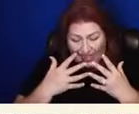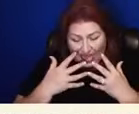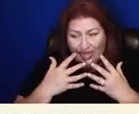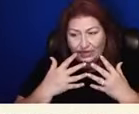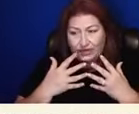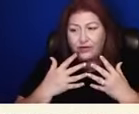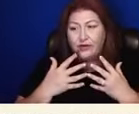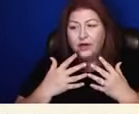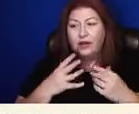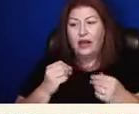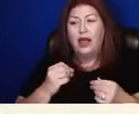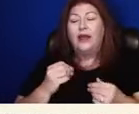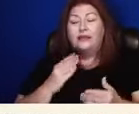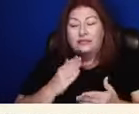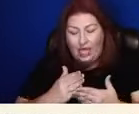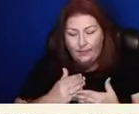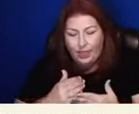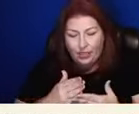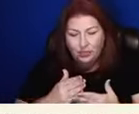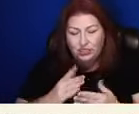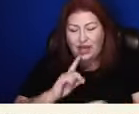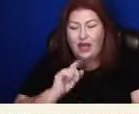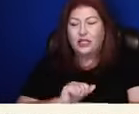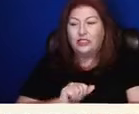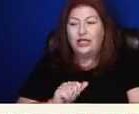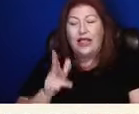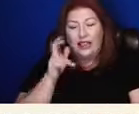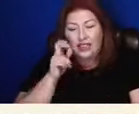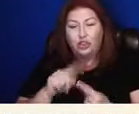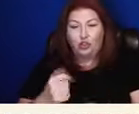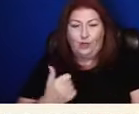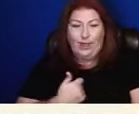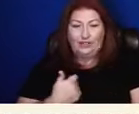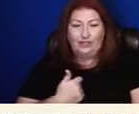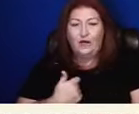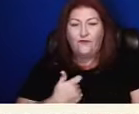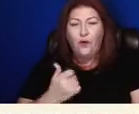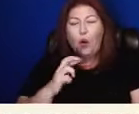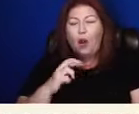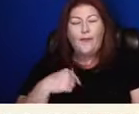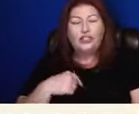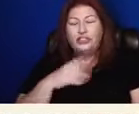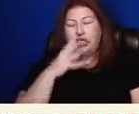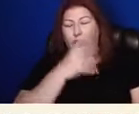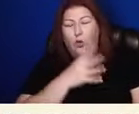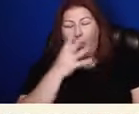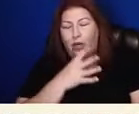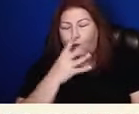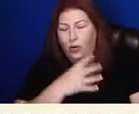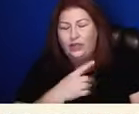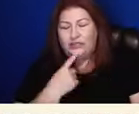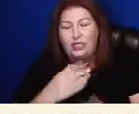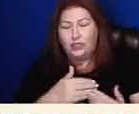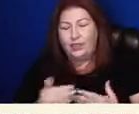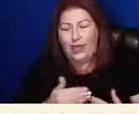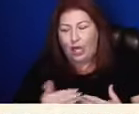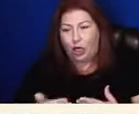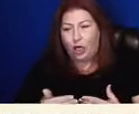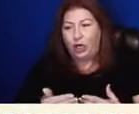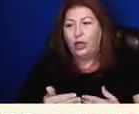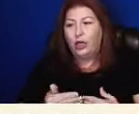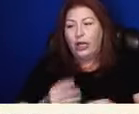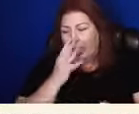I stopping to actually listen to myself, or am I just pushing through it, ignoring it, saying it doesn't matter,